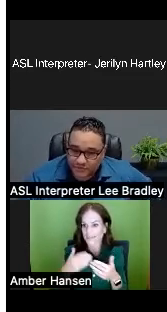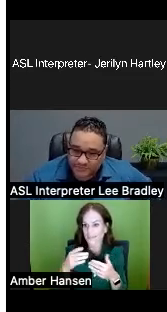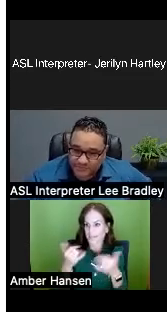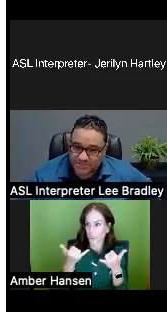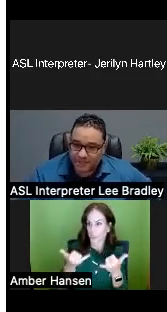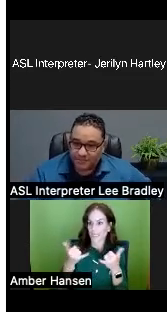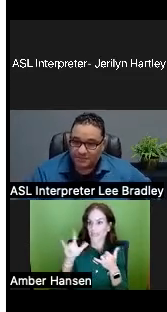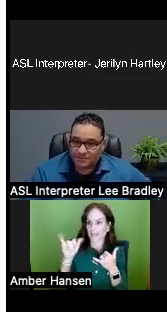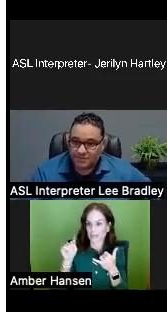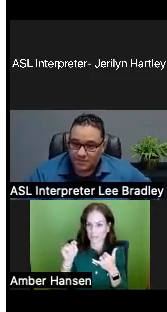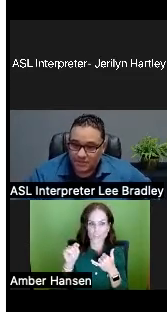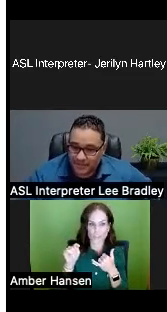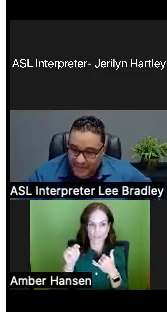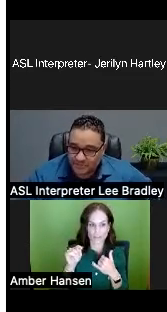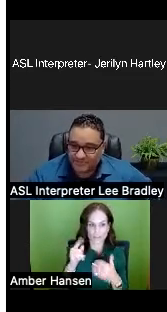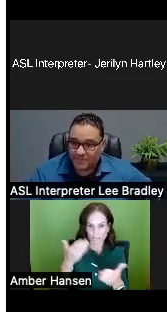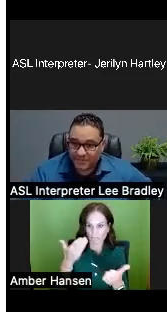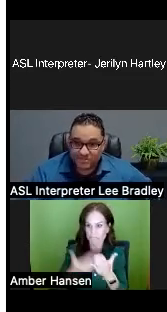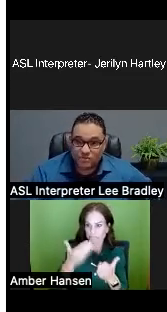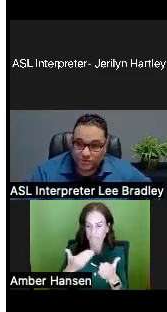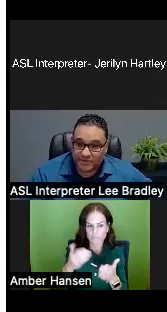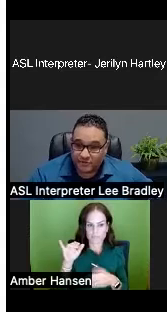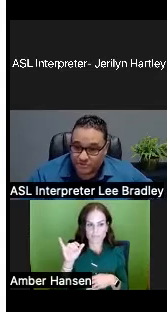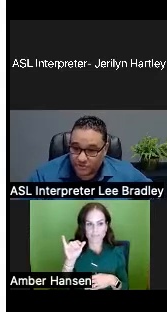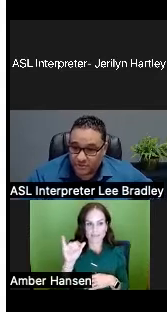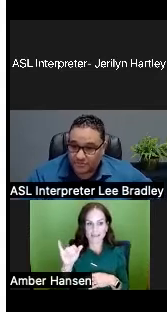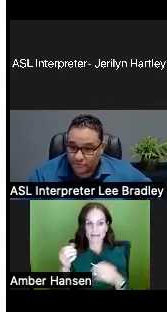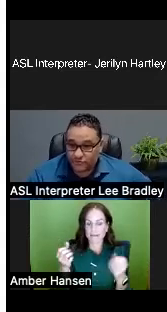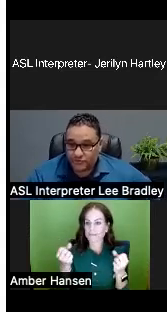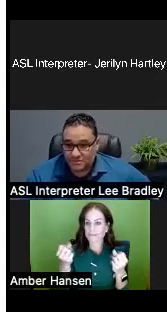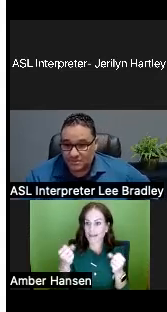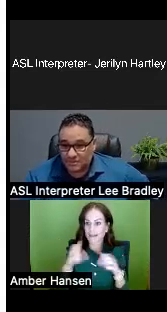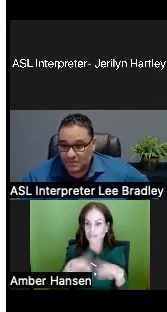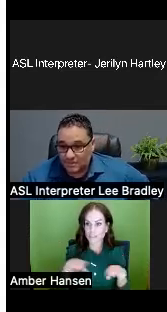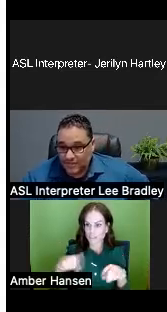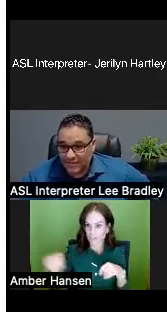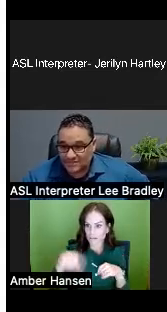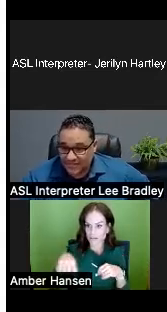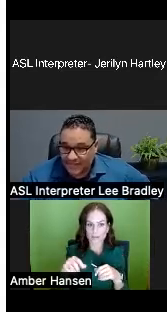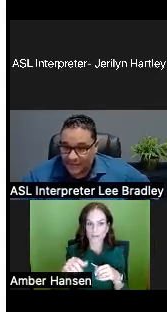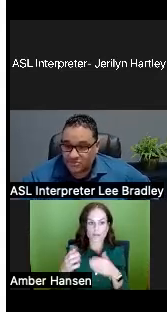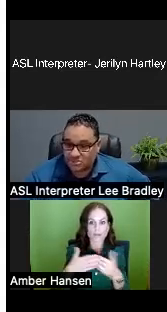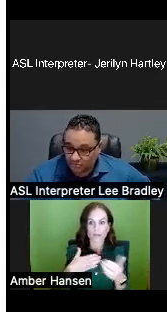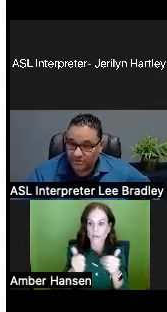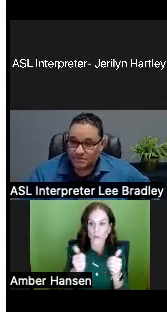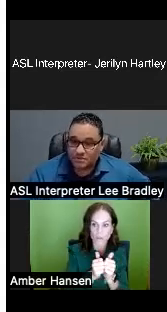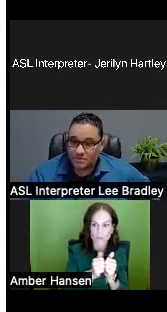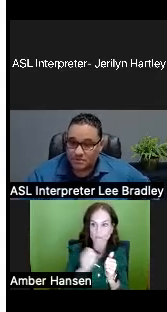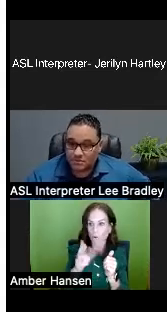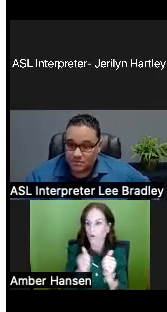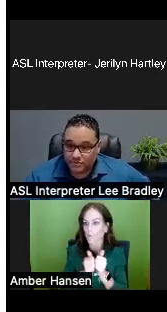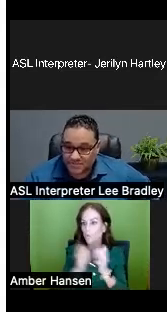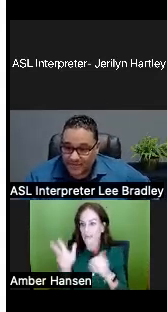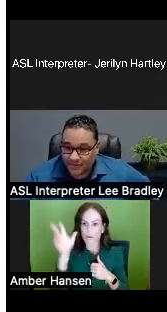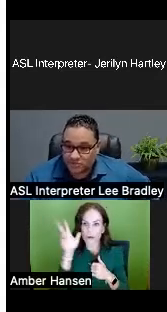interferes with speech development and language development, even though current literature proves that sign language, children